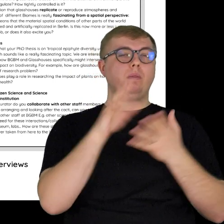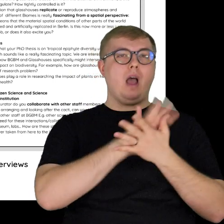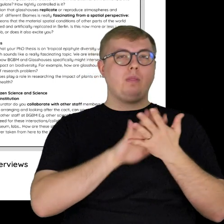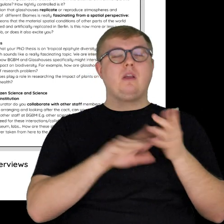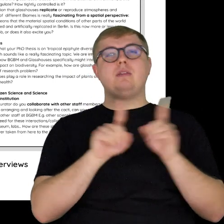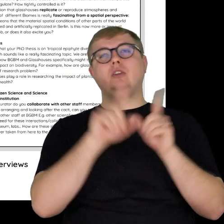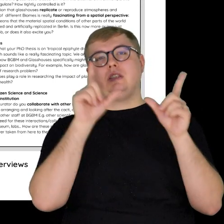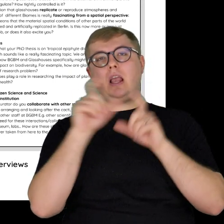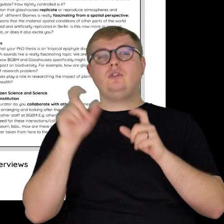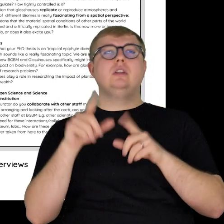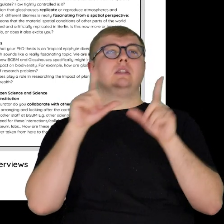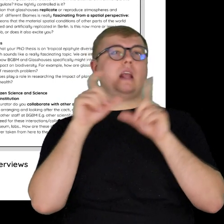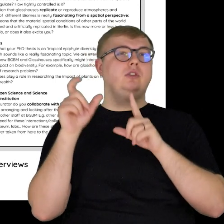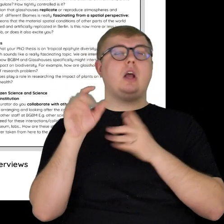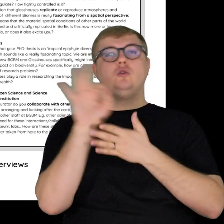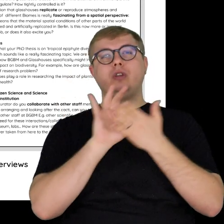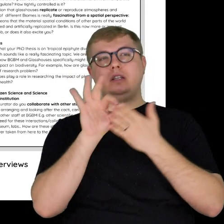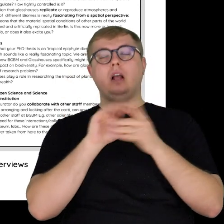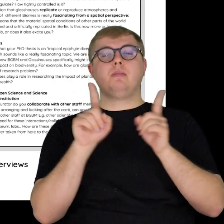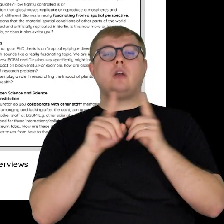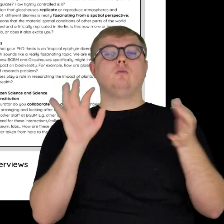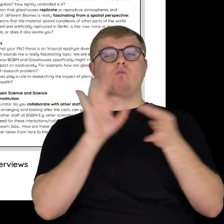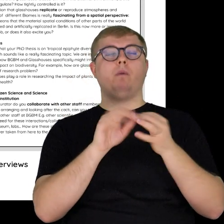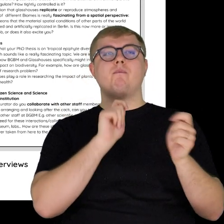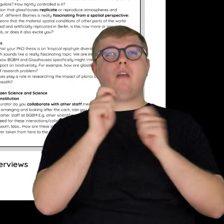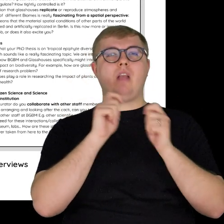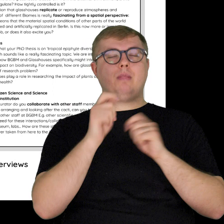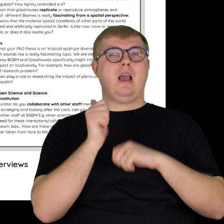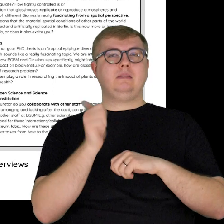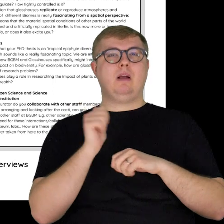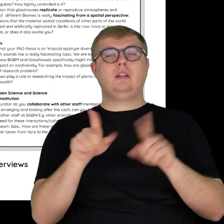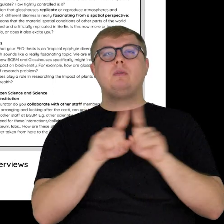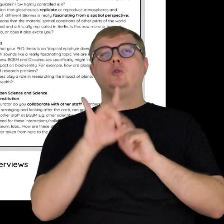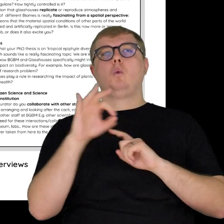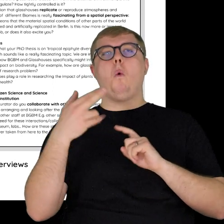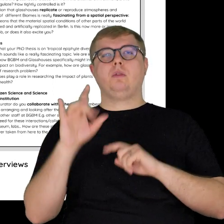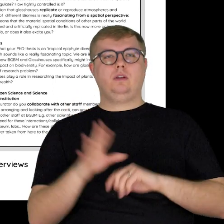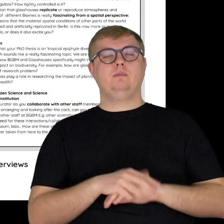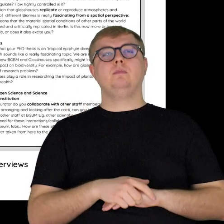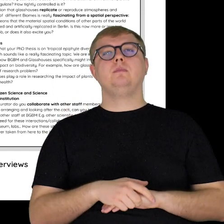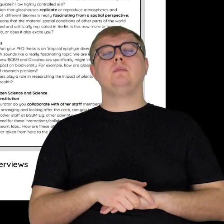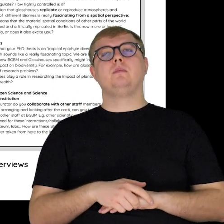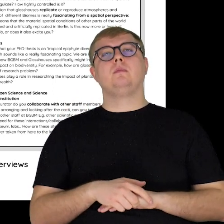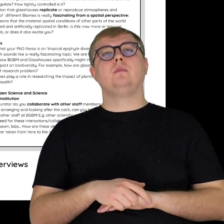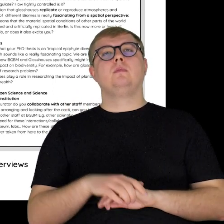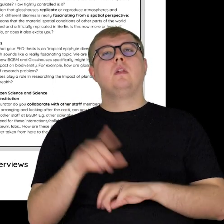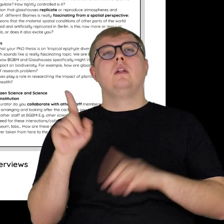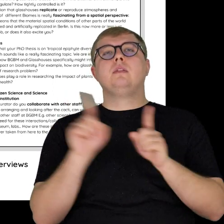that with expert interviews and go-alongs. And we also were able to access